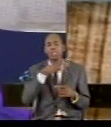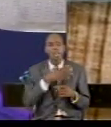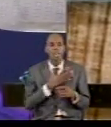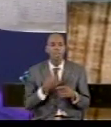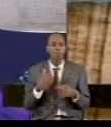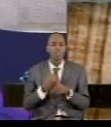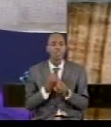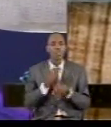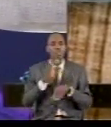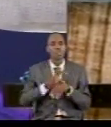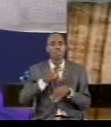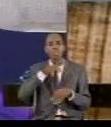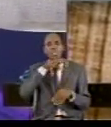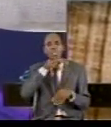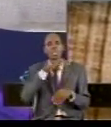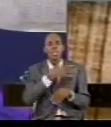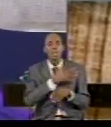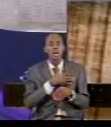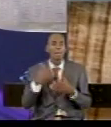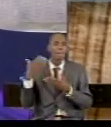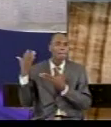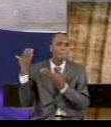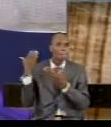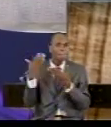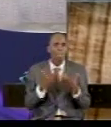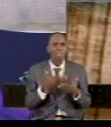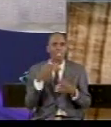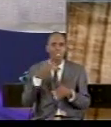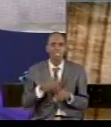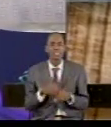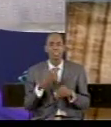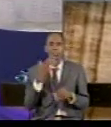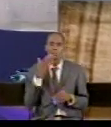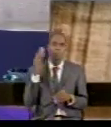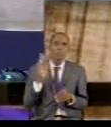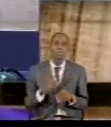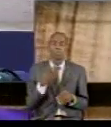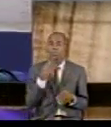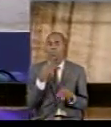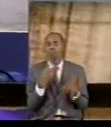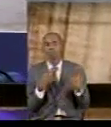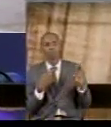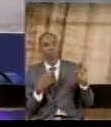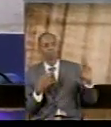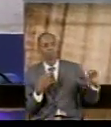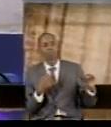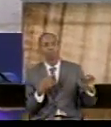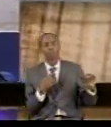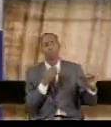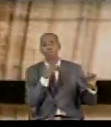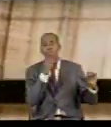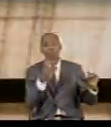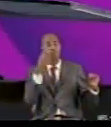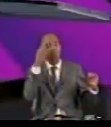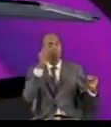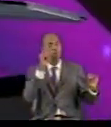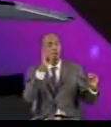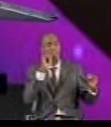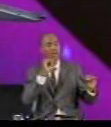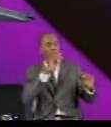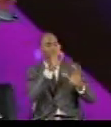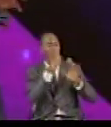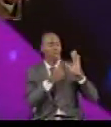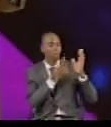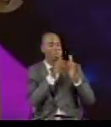church, and they bring in evil. He said, no, not for an hour. Why? That